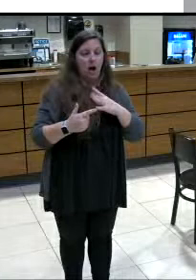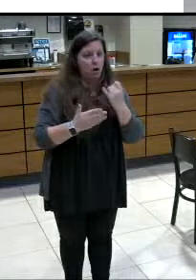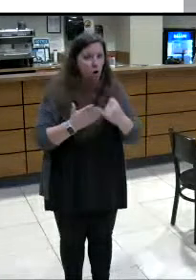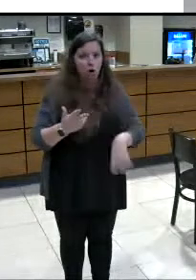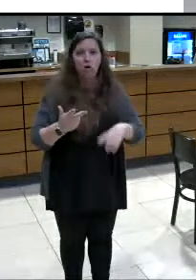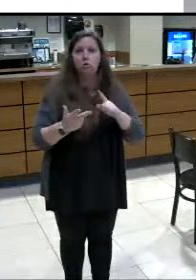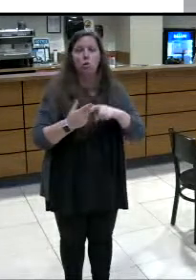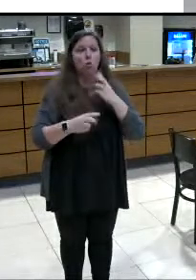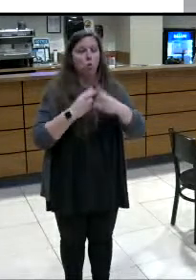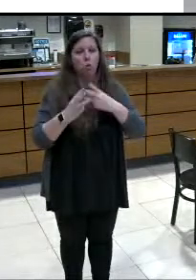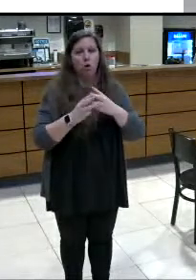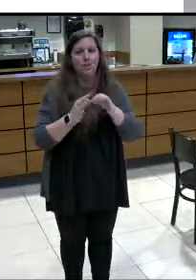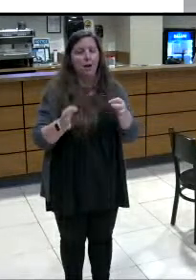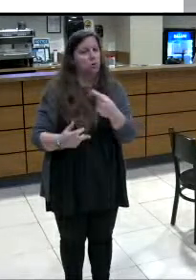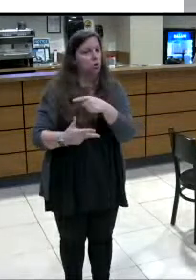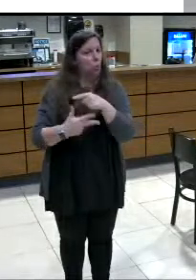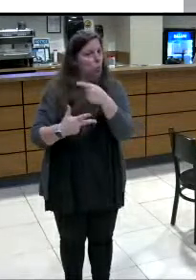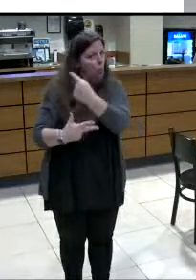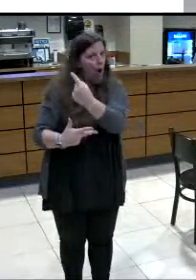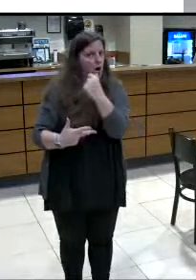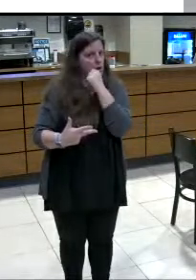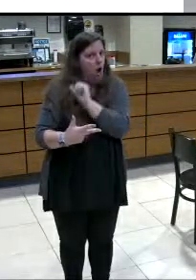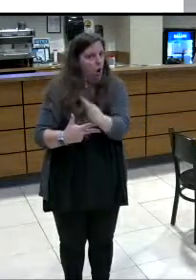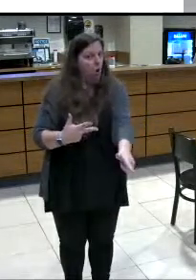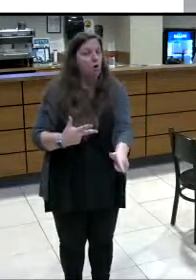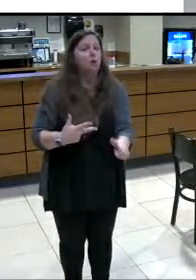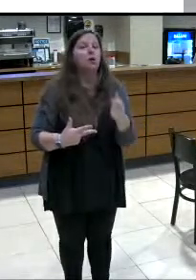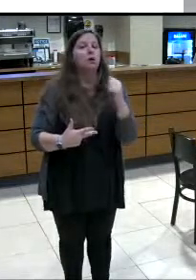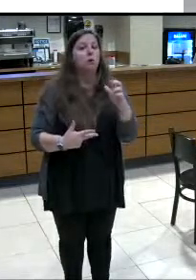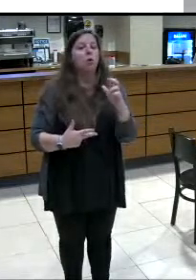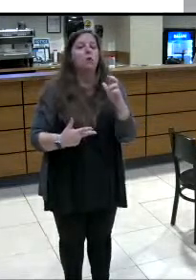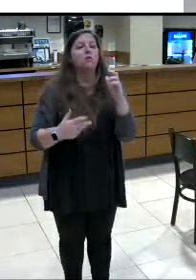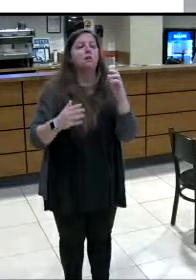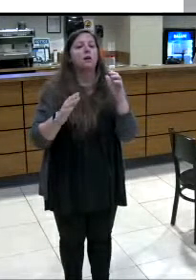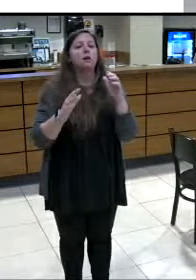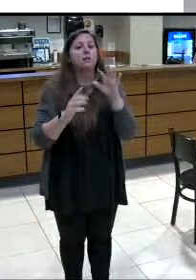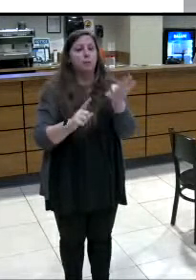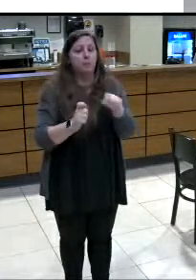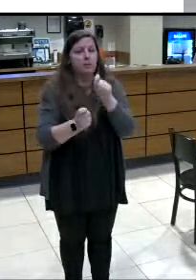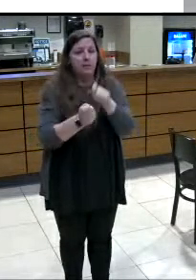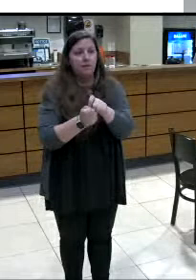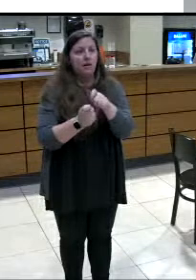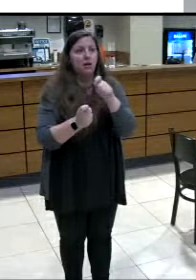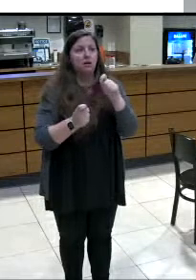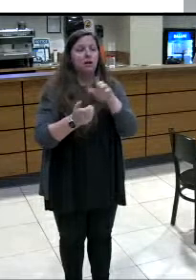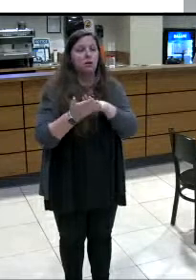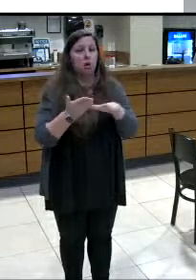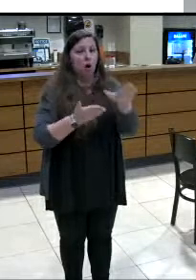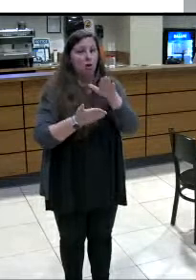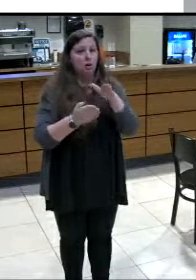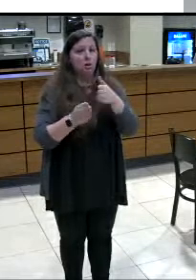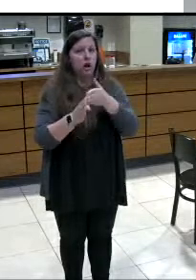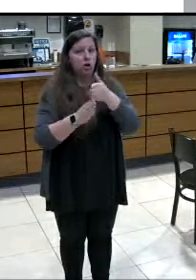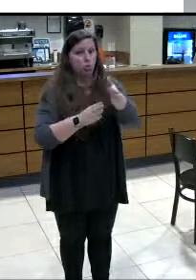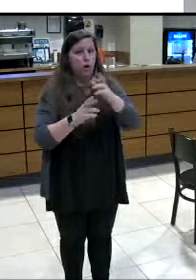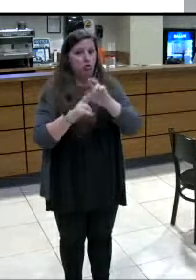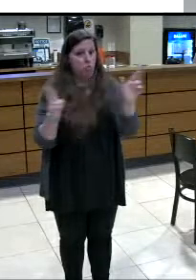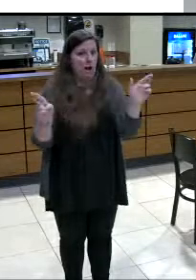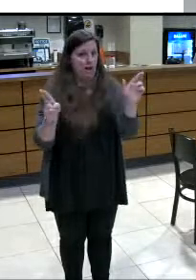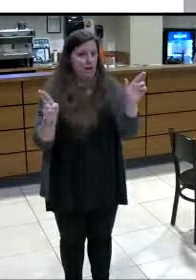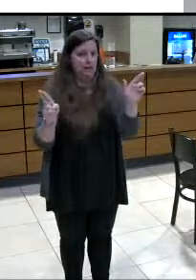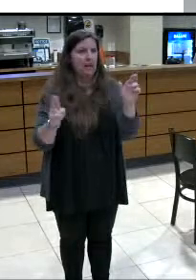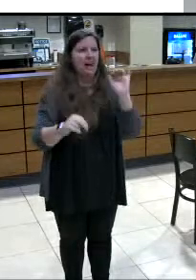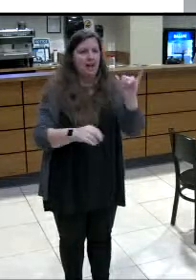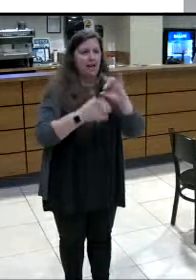those. And then there's a specific college and career readiness. And Ms. Gallagher, I think this goes to another one of your